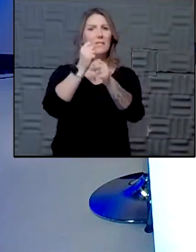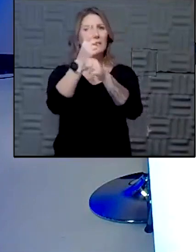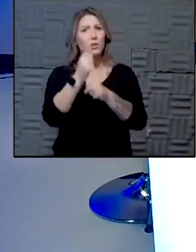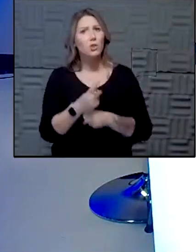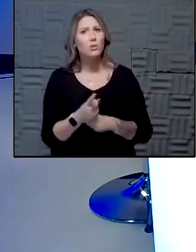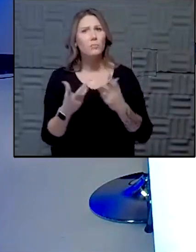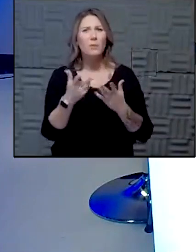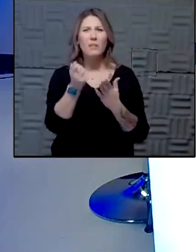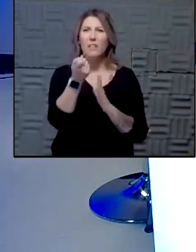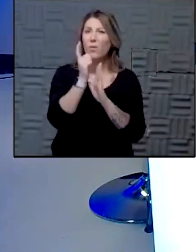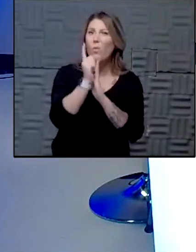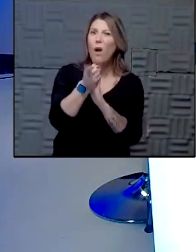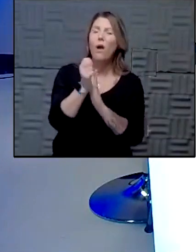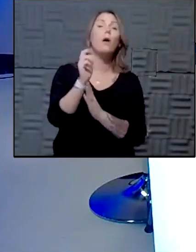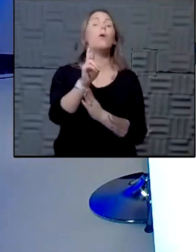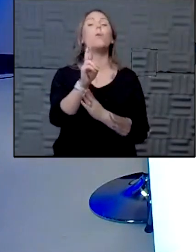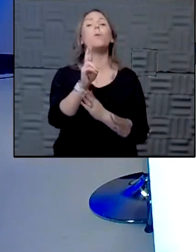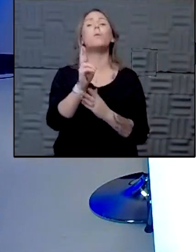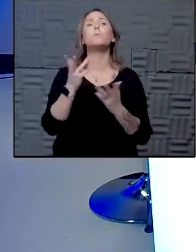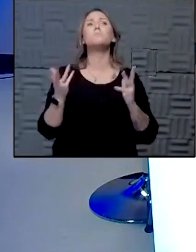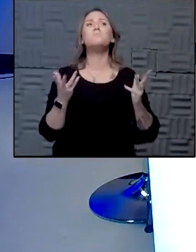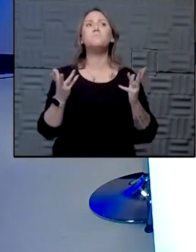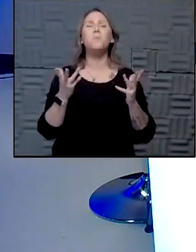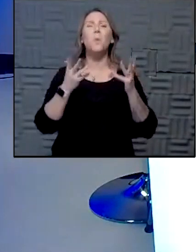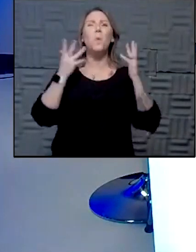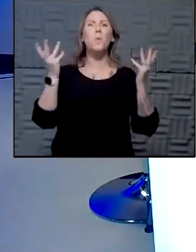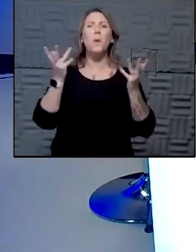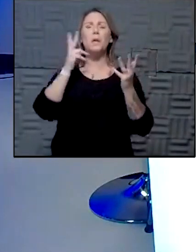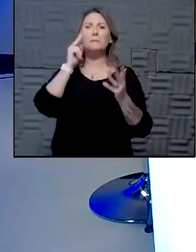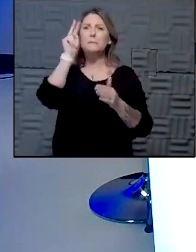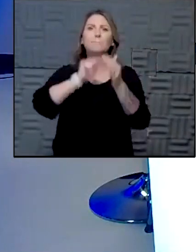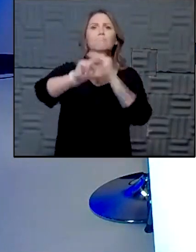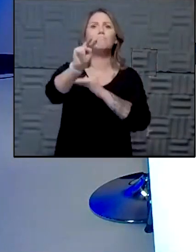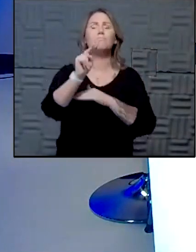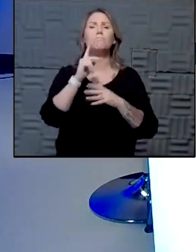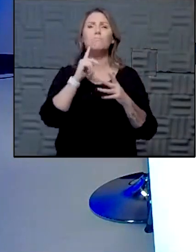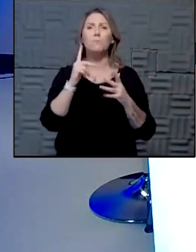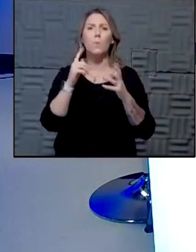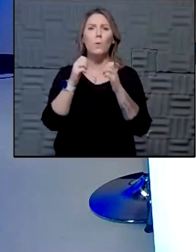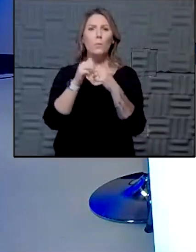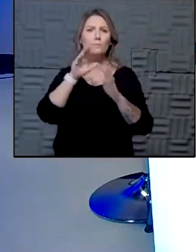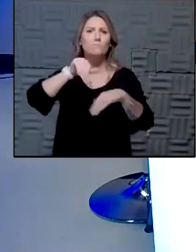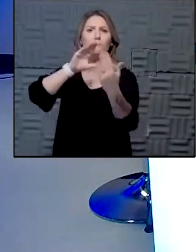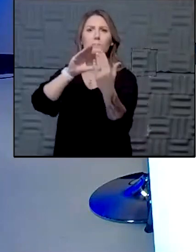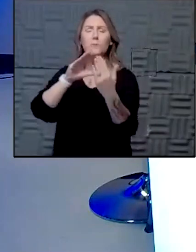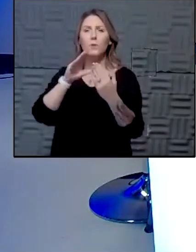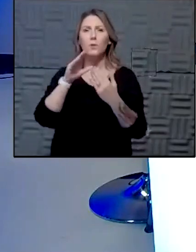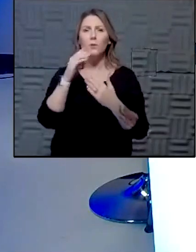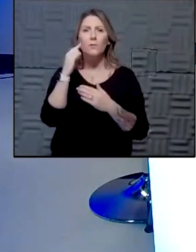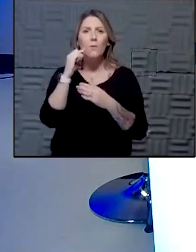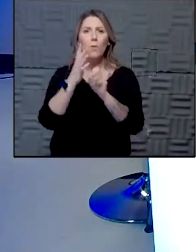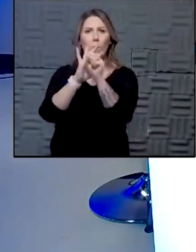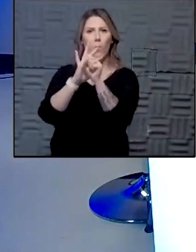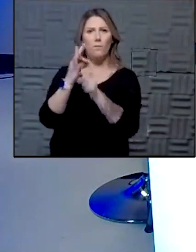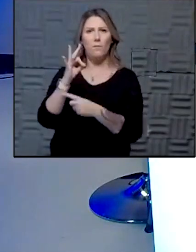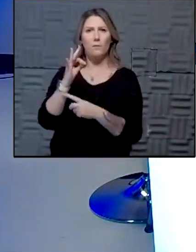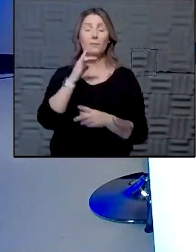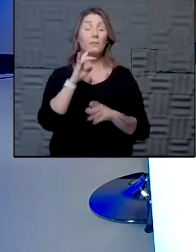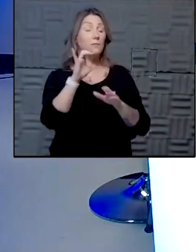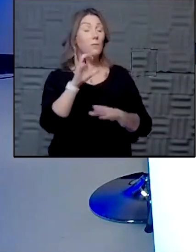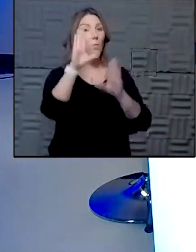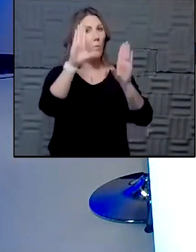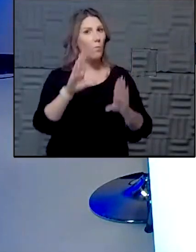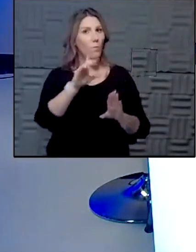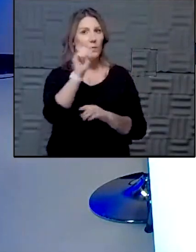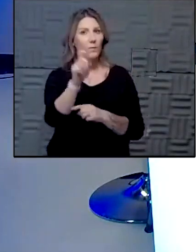little while. The aspect of what vaccinations we face in the future because of COVID, not just right now. Taylor, thank